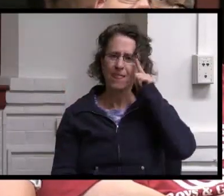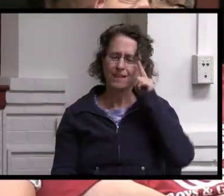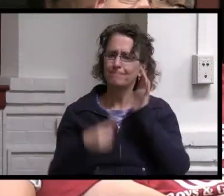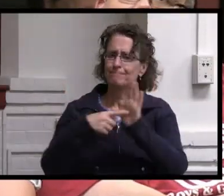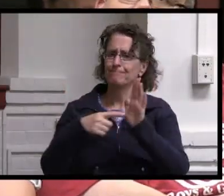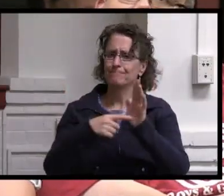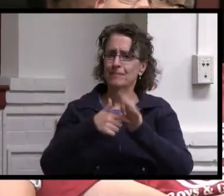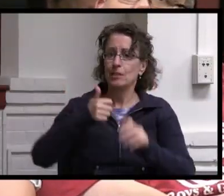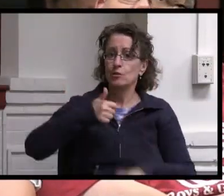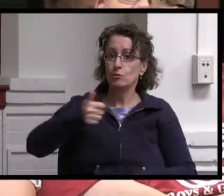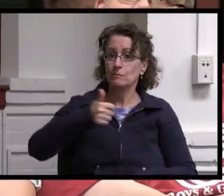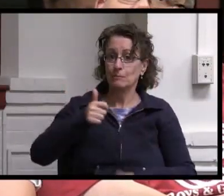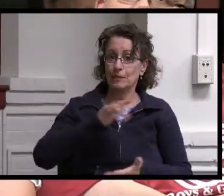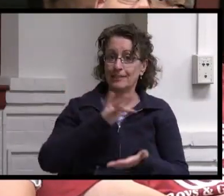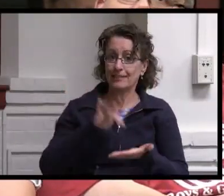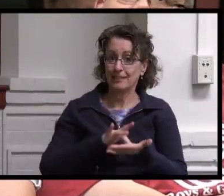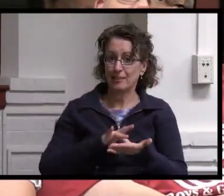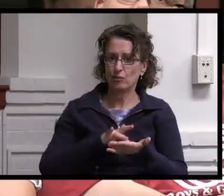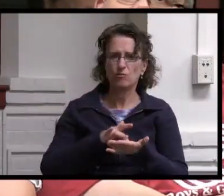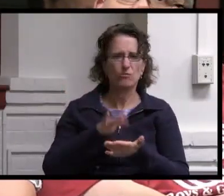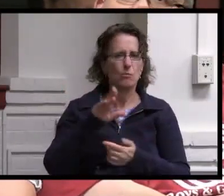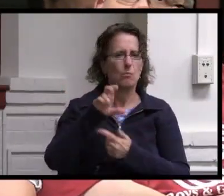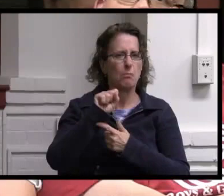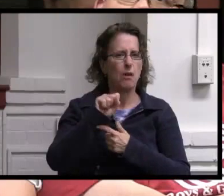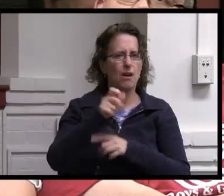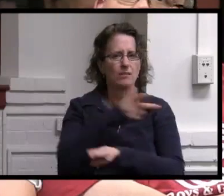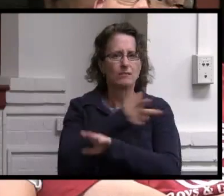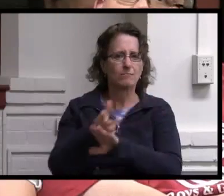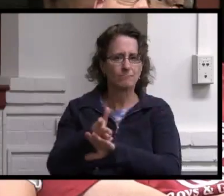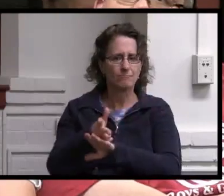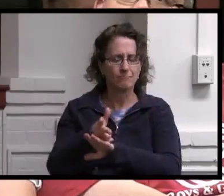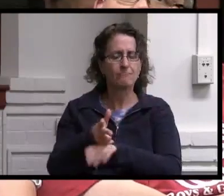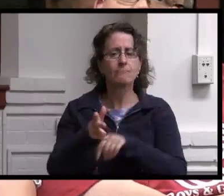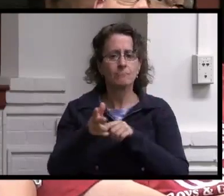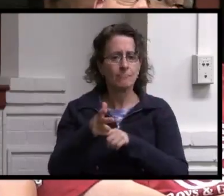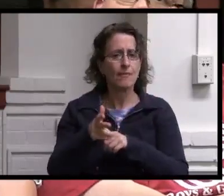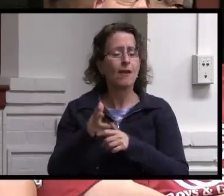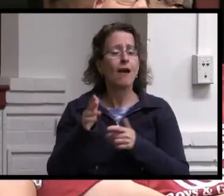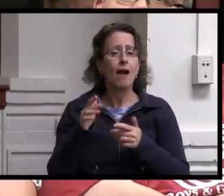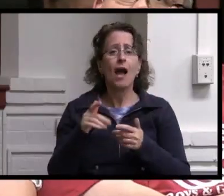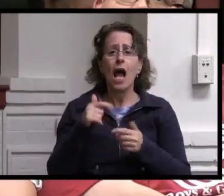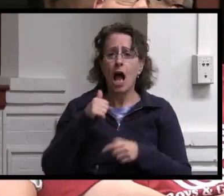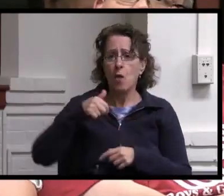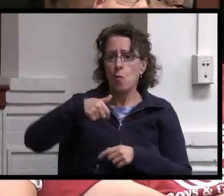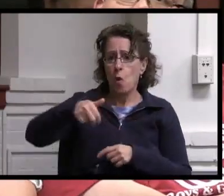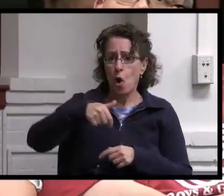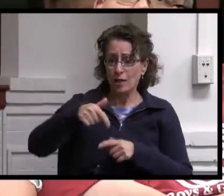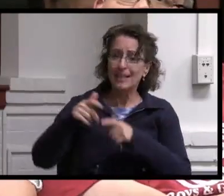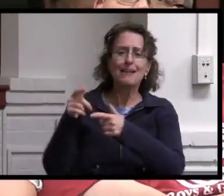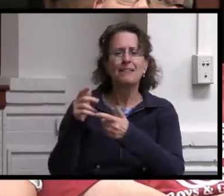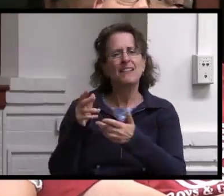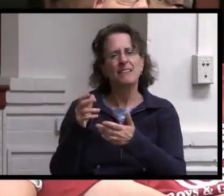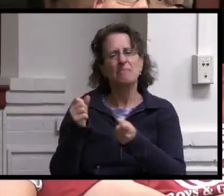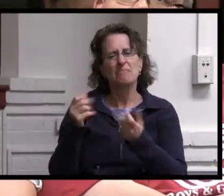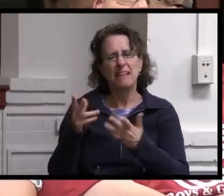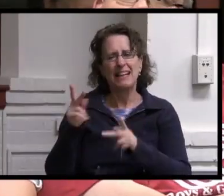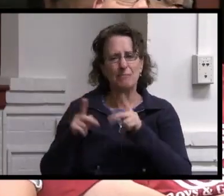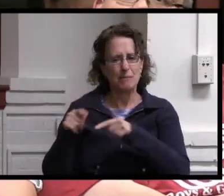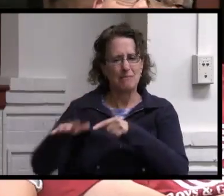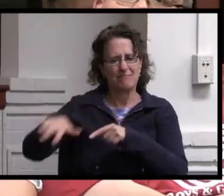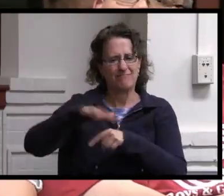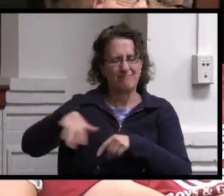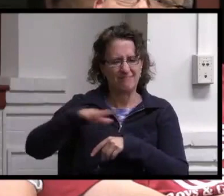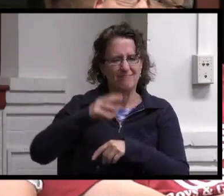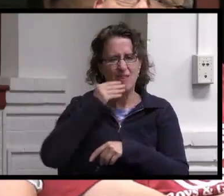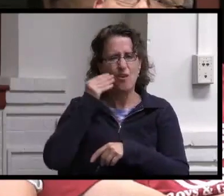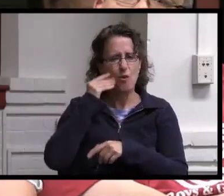transportation center, I've run into someone on the beat who's interacting with some of the homeless people who are panhandling. And I'm really